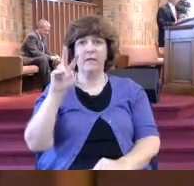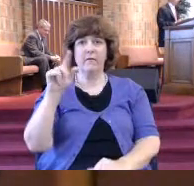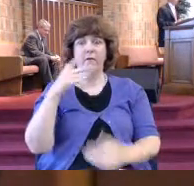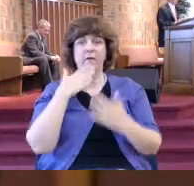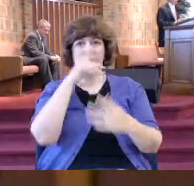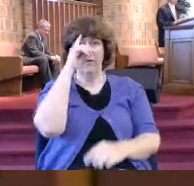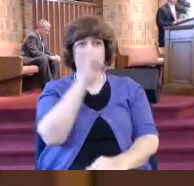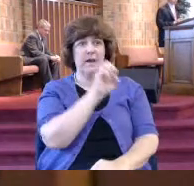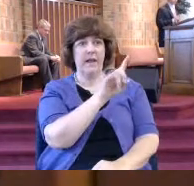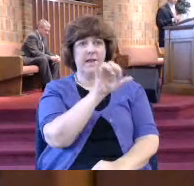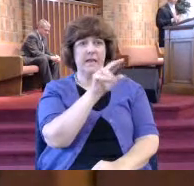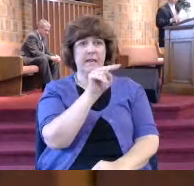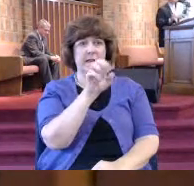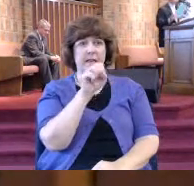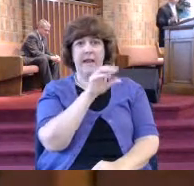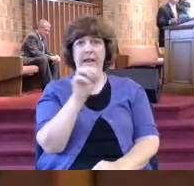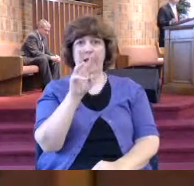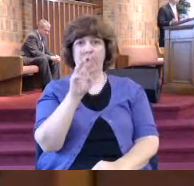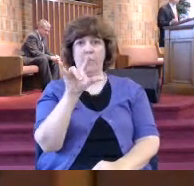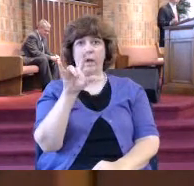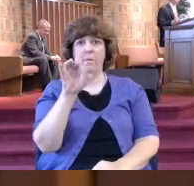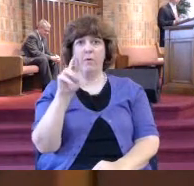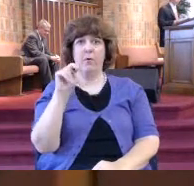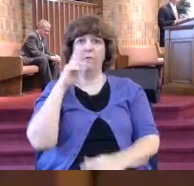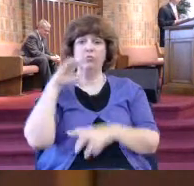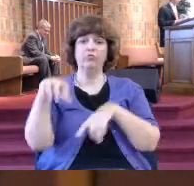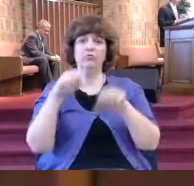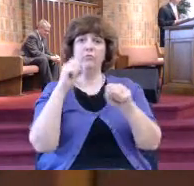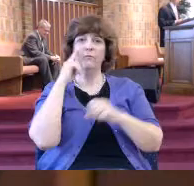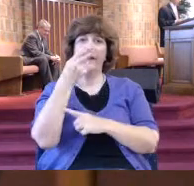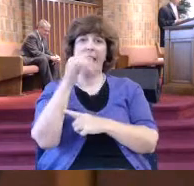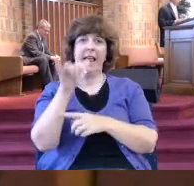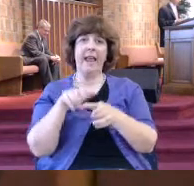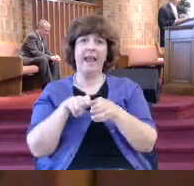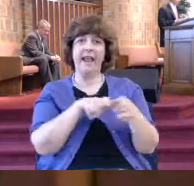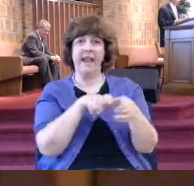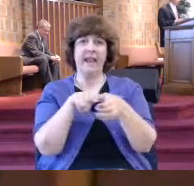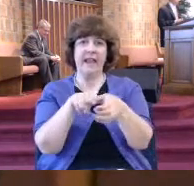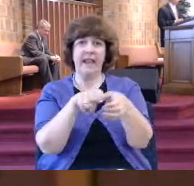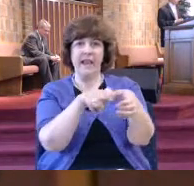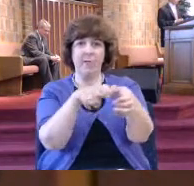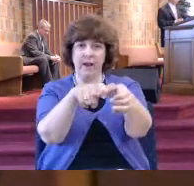taking care of the hayride. So again, we appreciate everybody helping with that yesterday